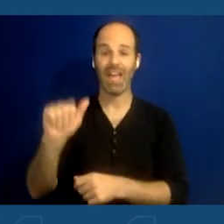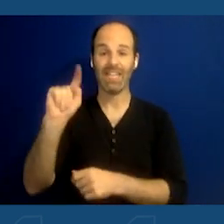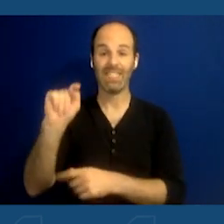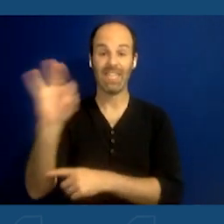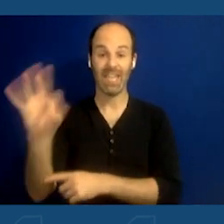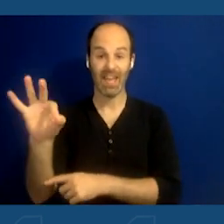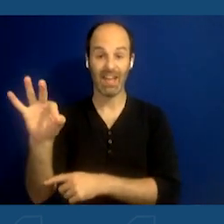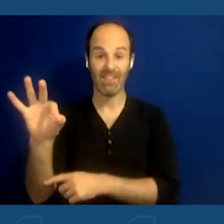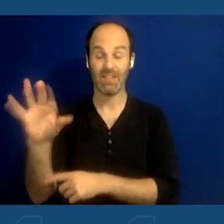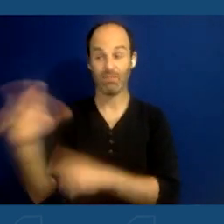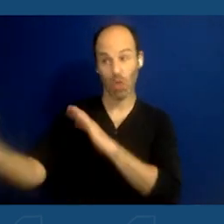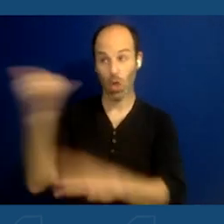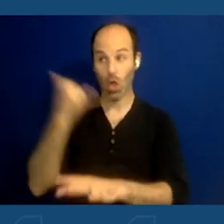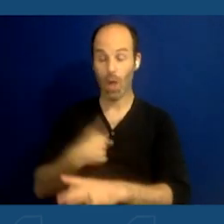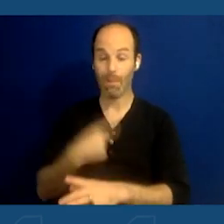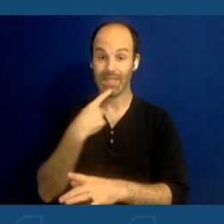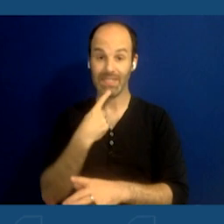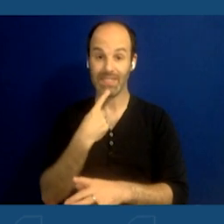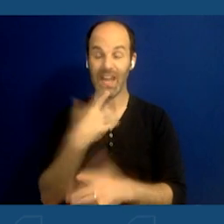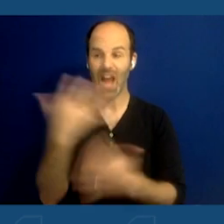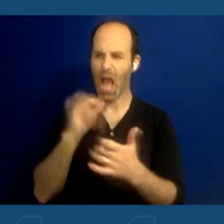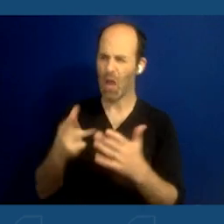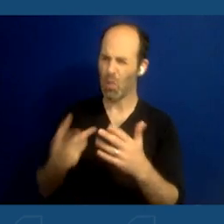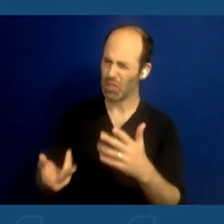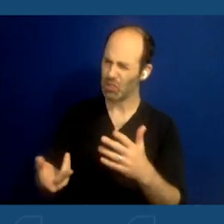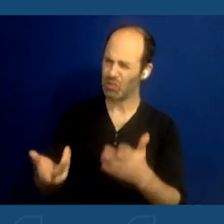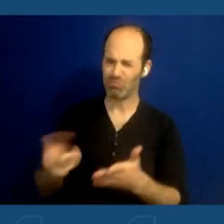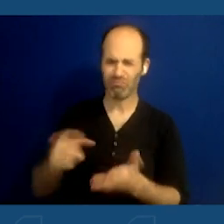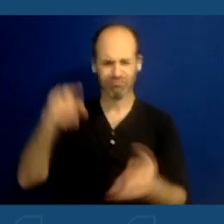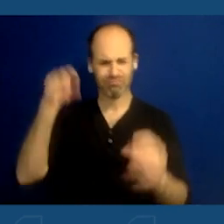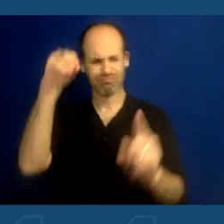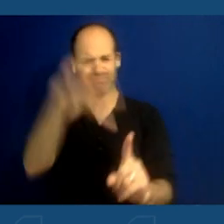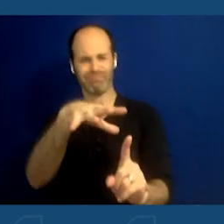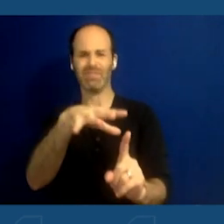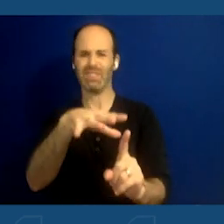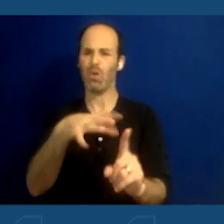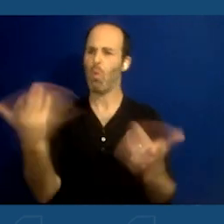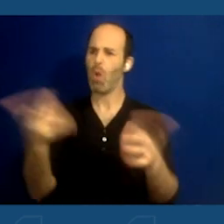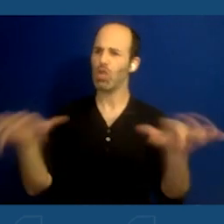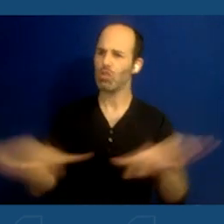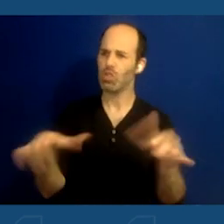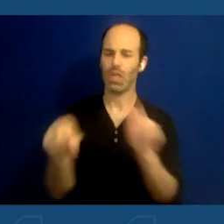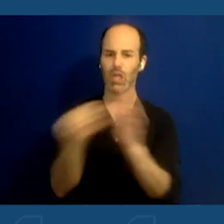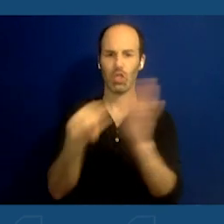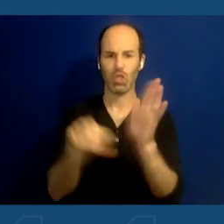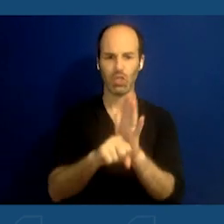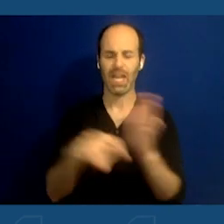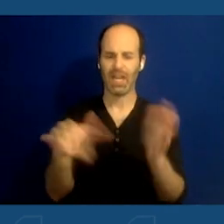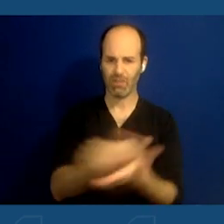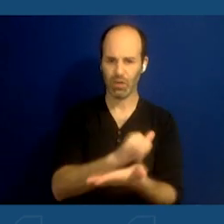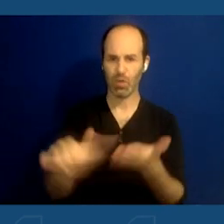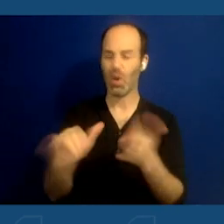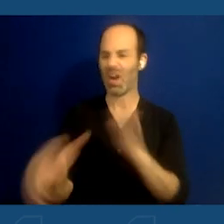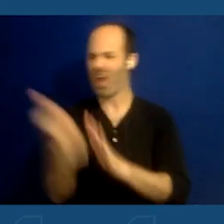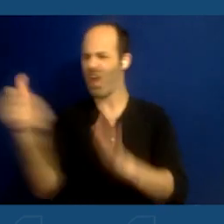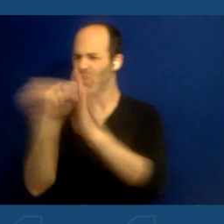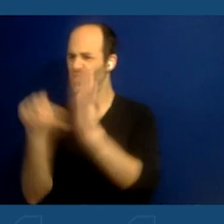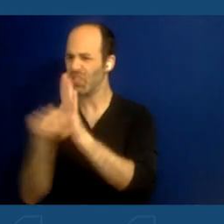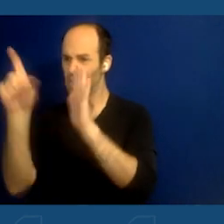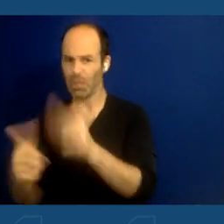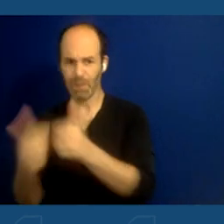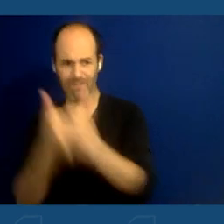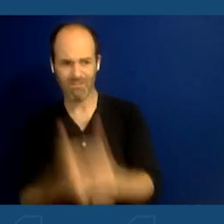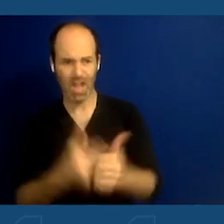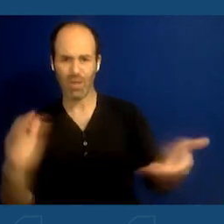want to elevate and talk about what you are doing in the state of New York, because other states should be following your lead on this collaboration among states, data